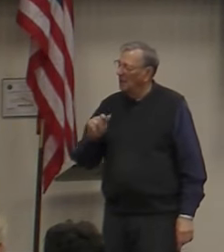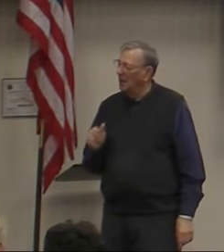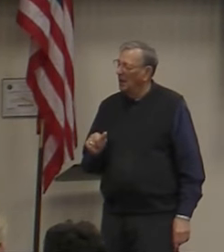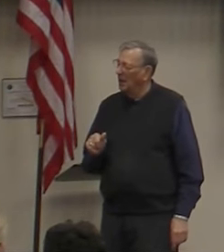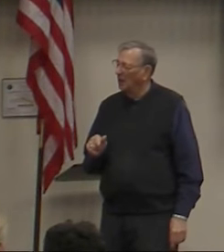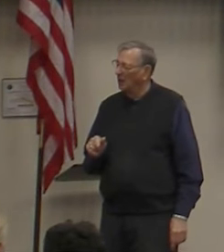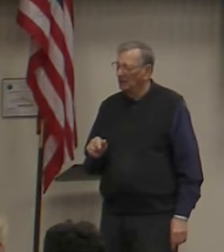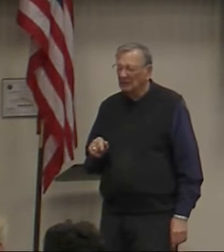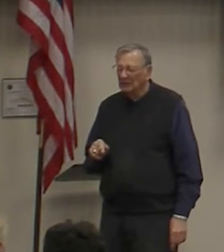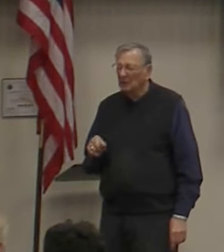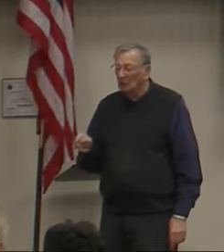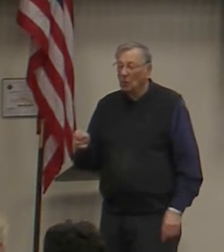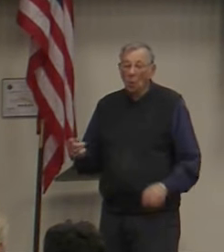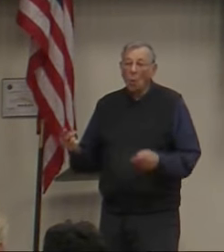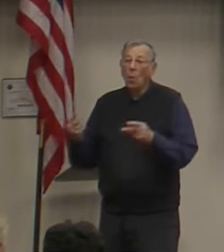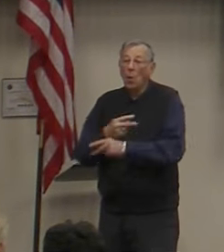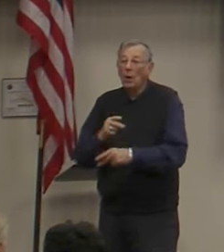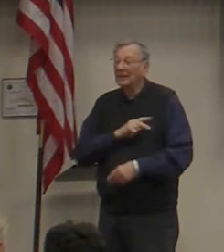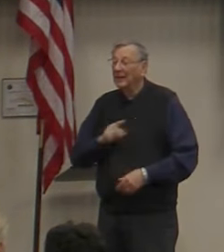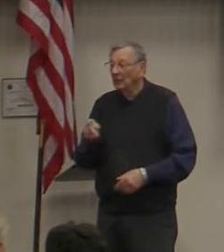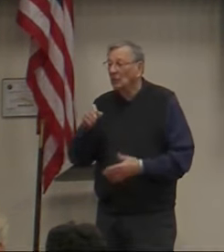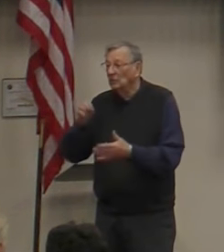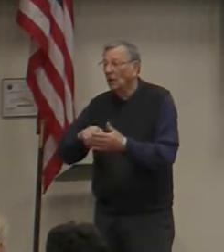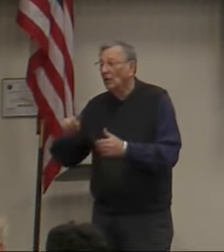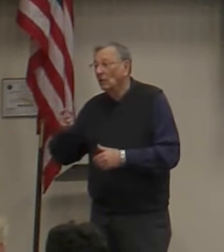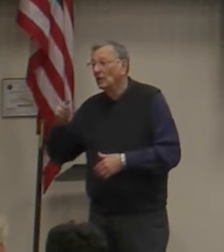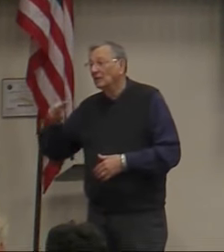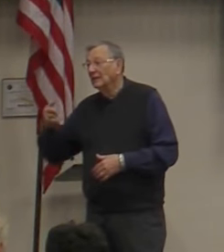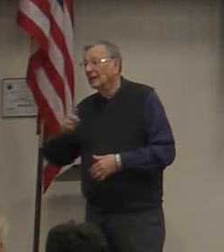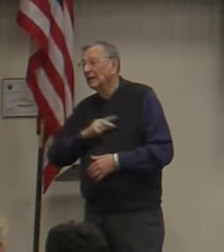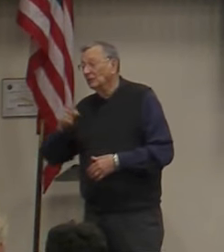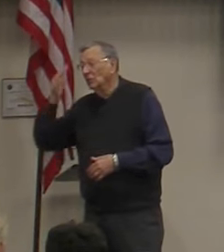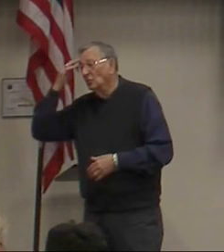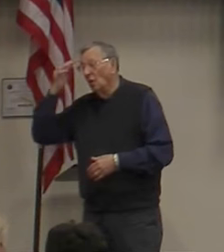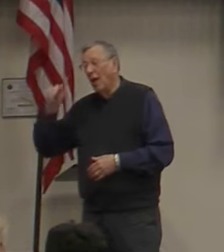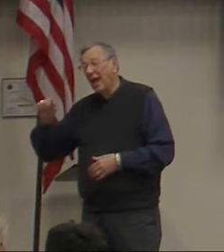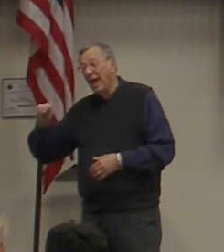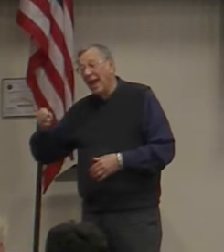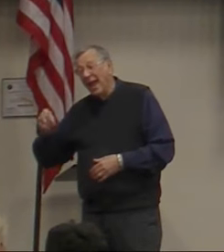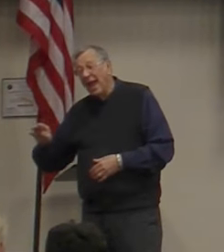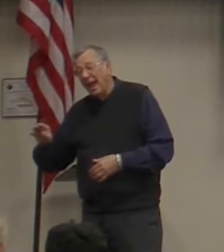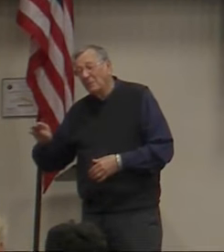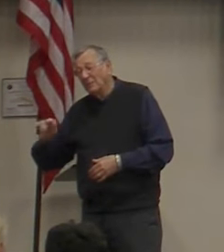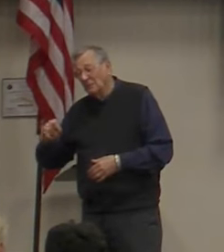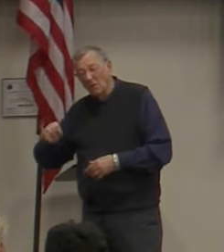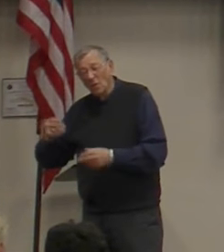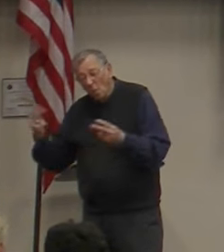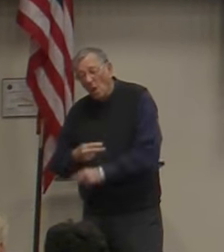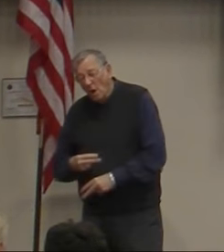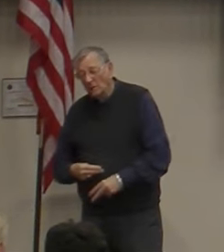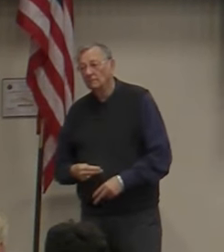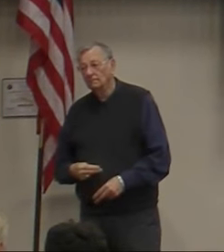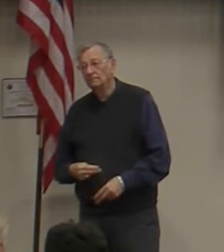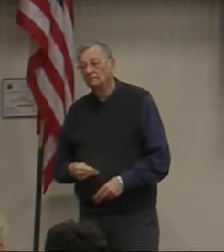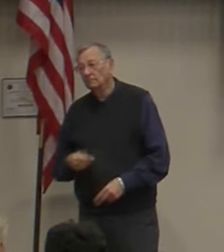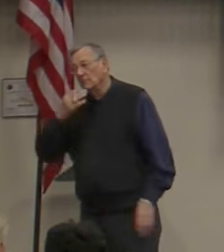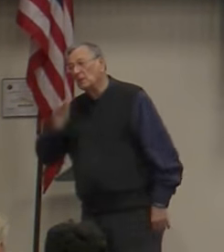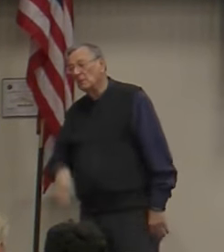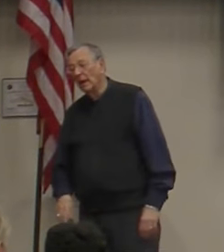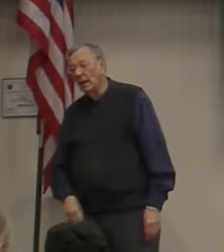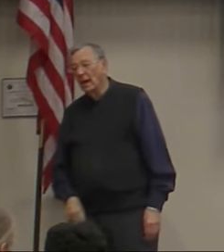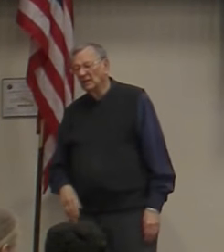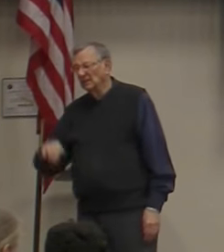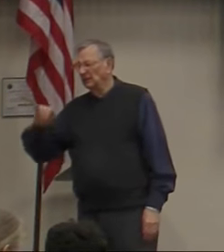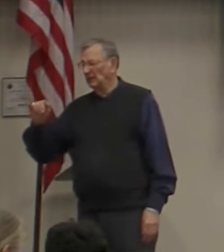the most evil of all the kings, if you studied 1st, 2nd Kings at all, you know that's pretty severe. That's pretty bad.